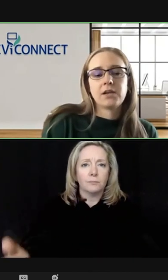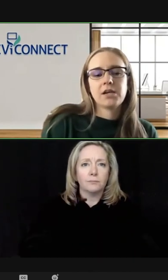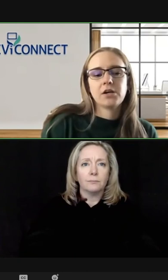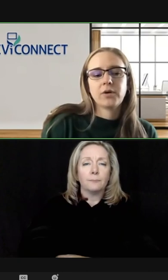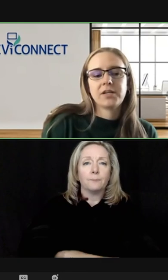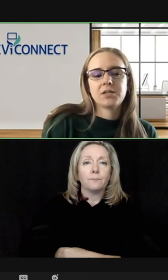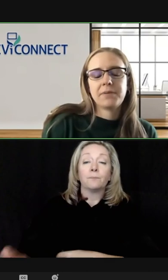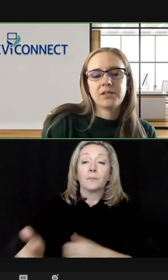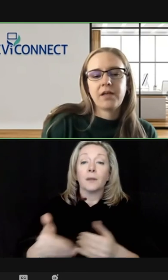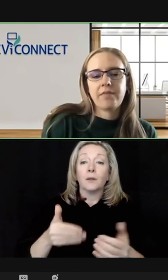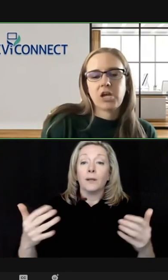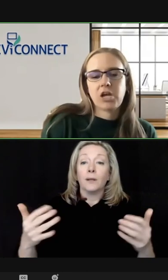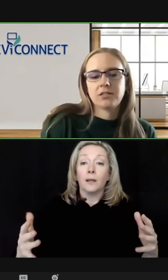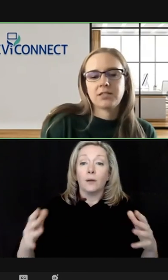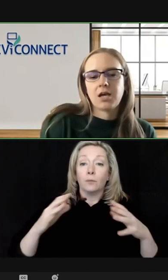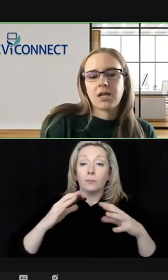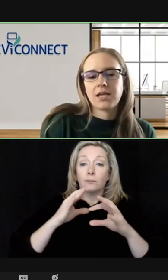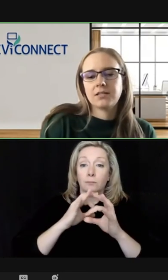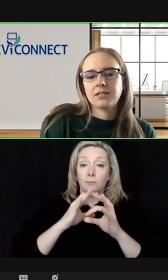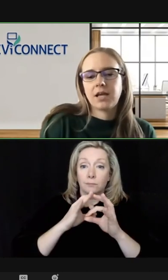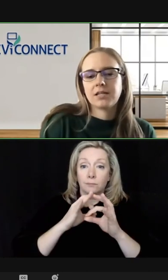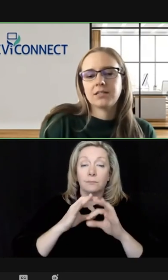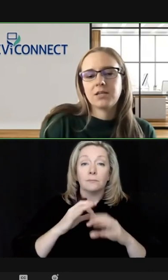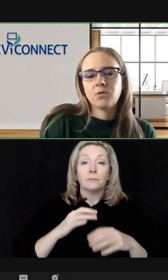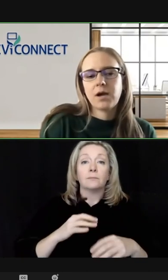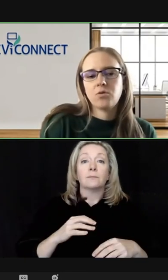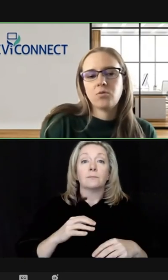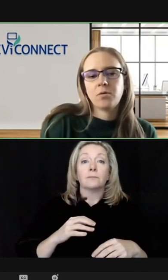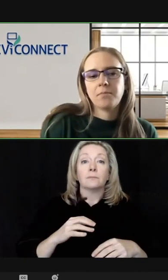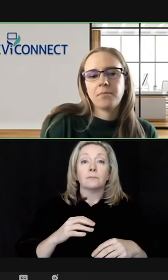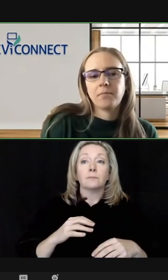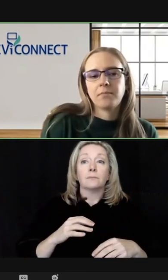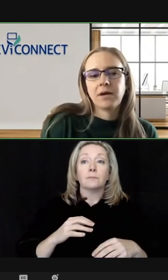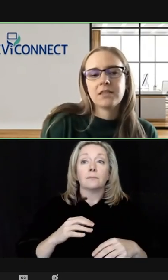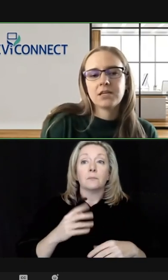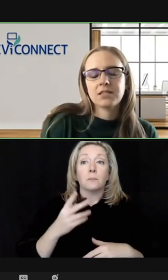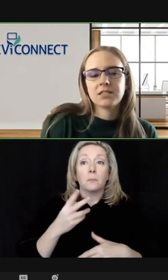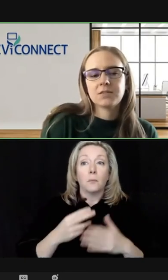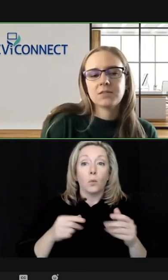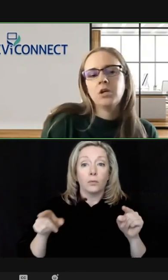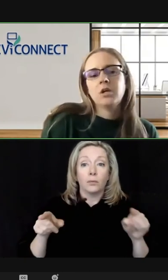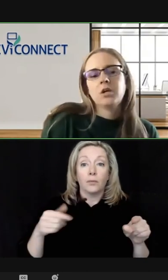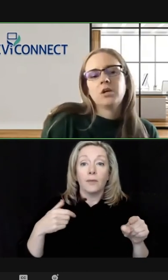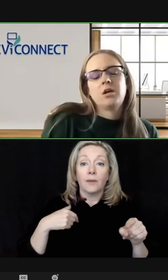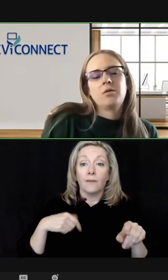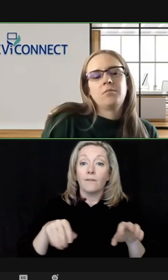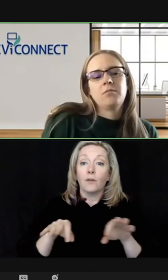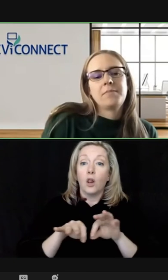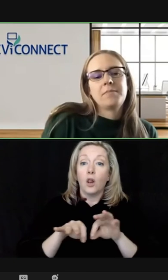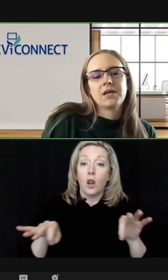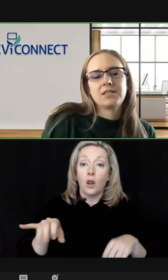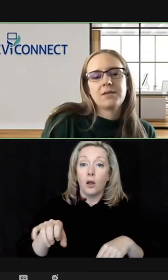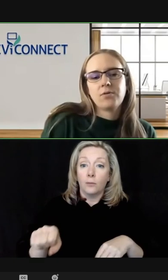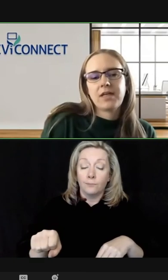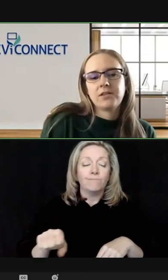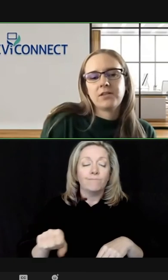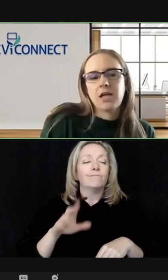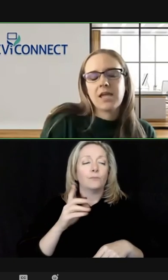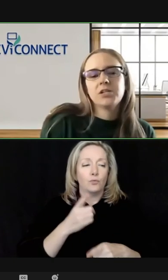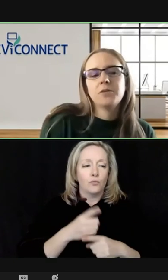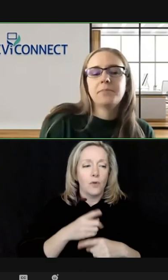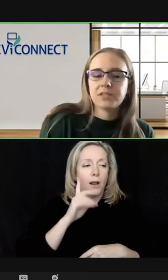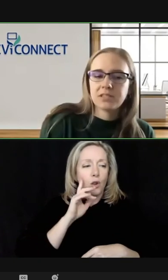So again, here you're going to build on that child's thought. I can see why you might think it's a spoon because they